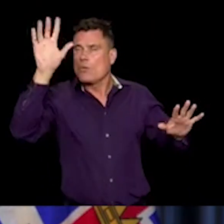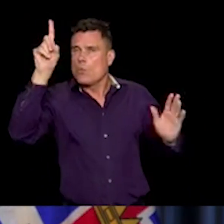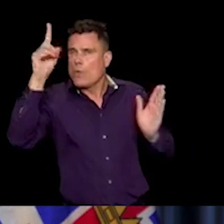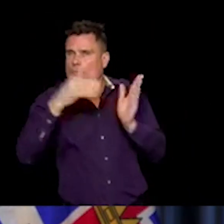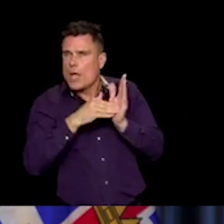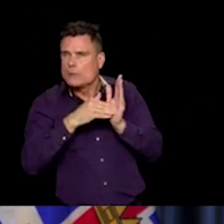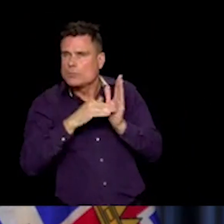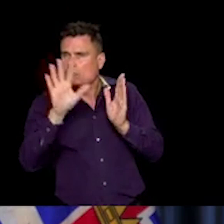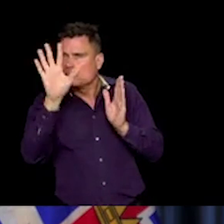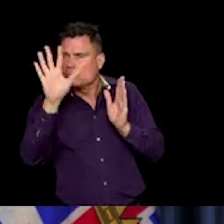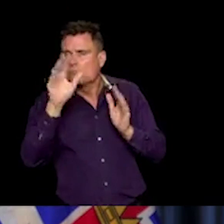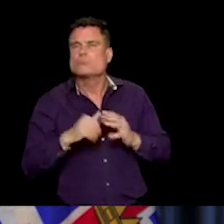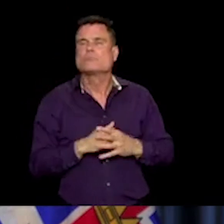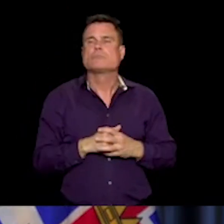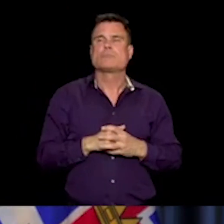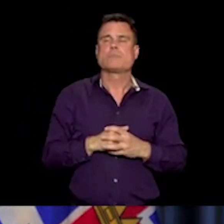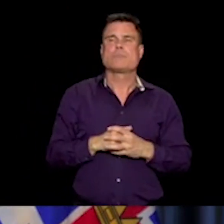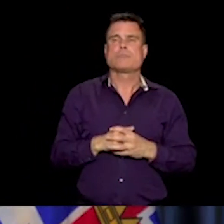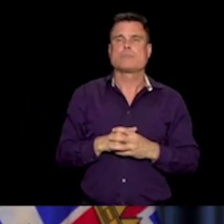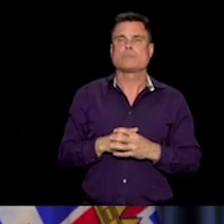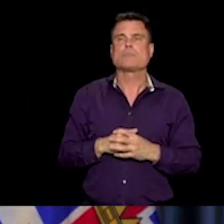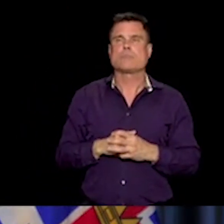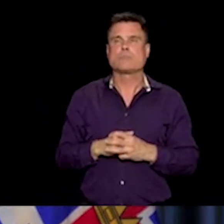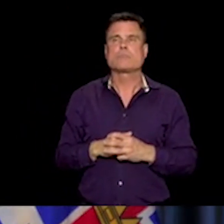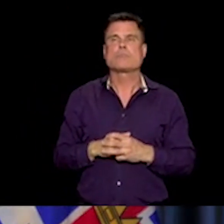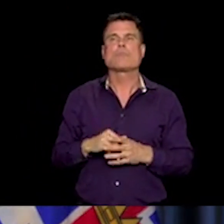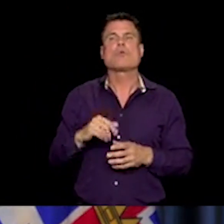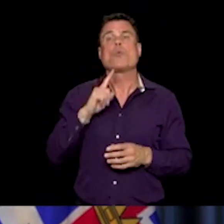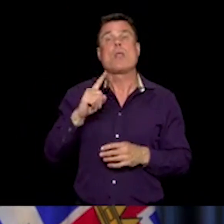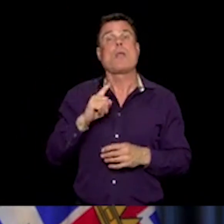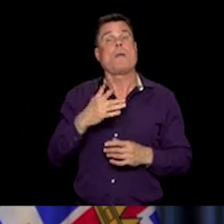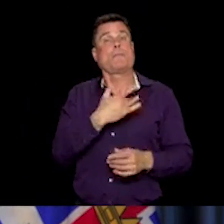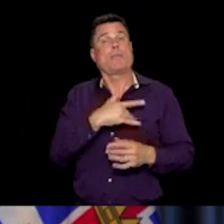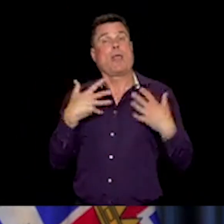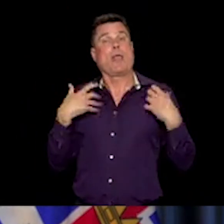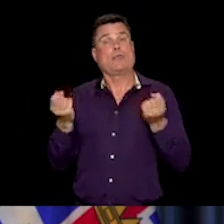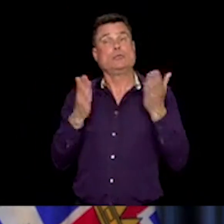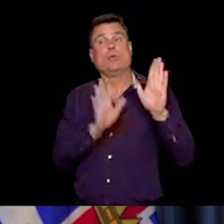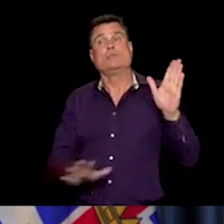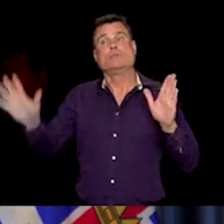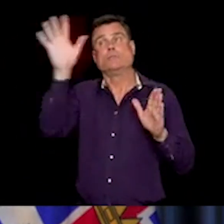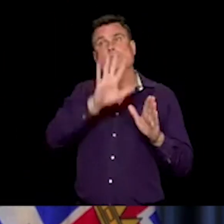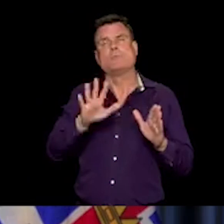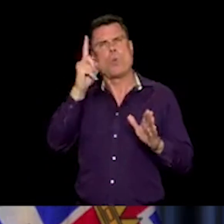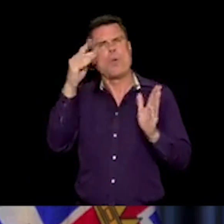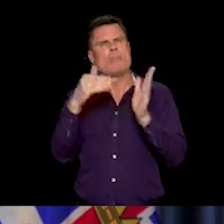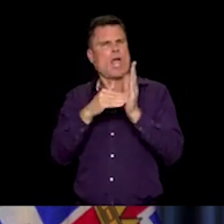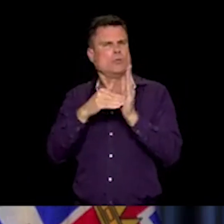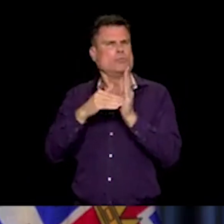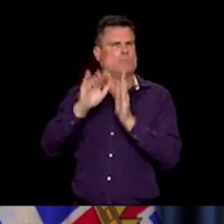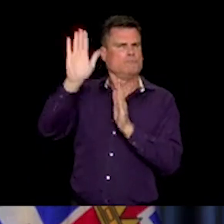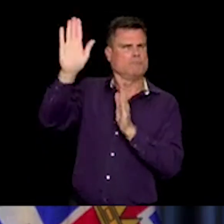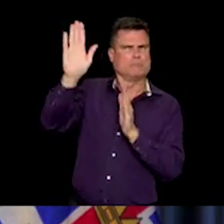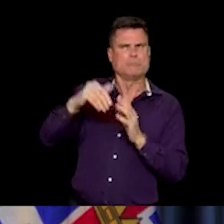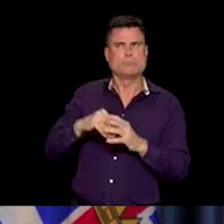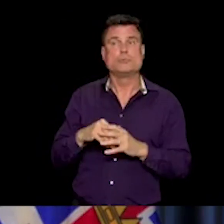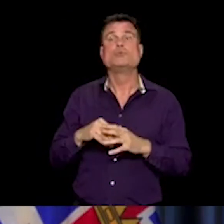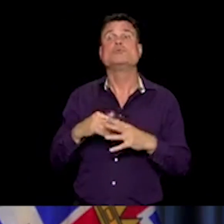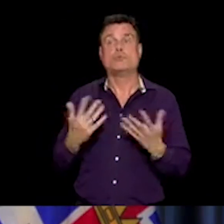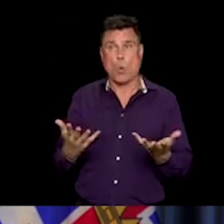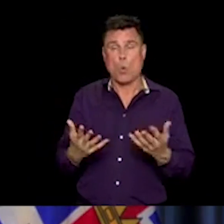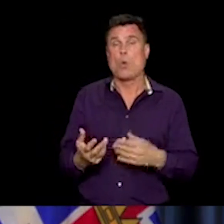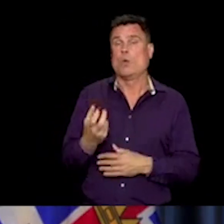system completed, and doctors and nurses and healthcare workers completed 23,385 surgeries. That's 4,015 in interior